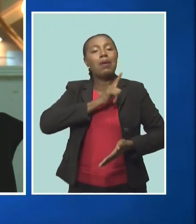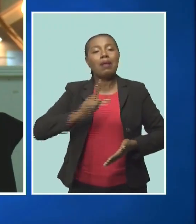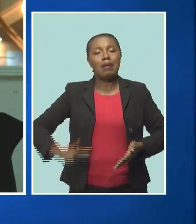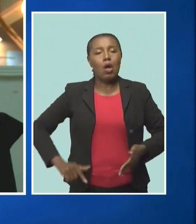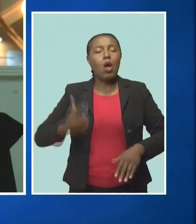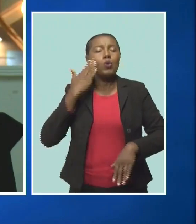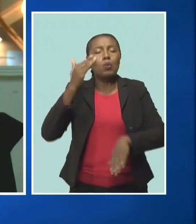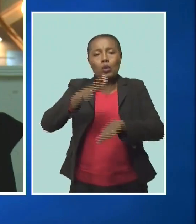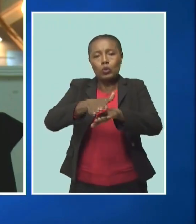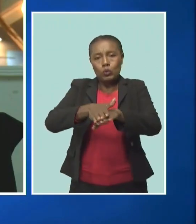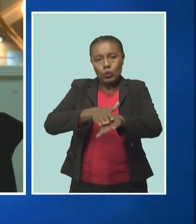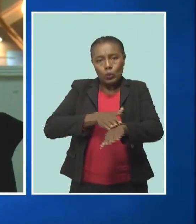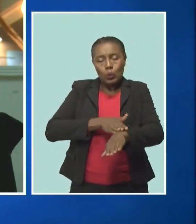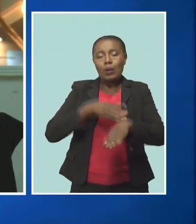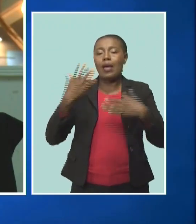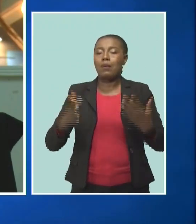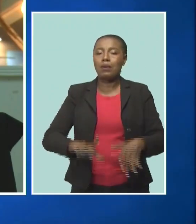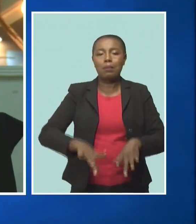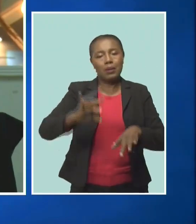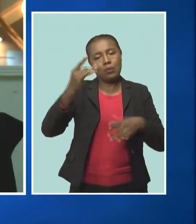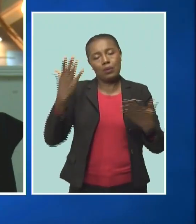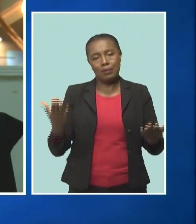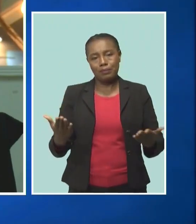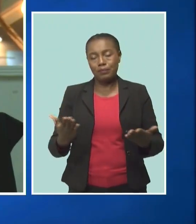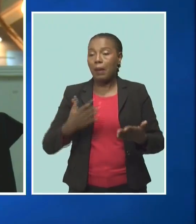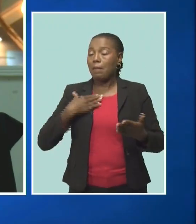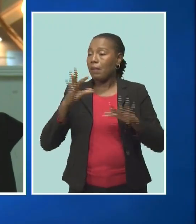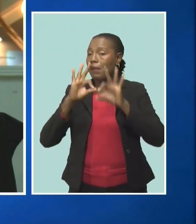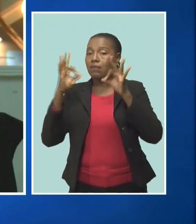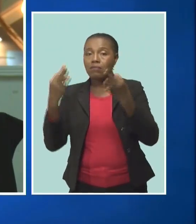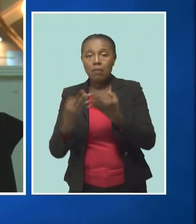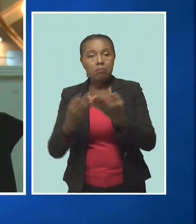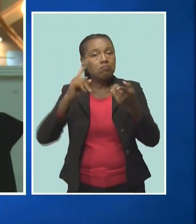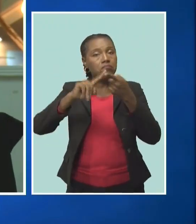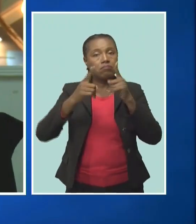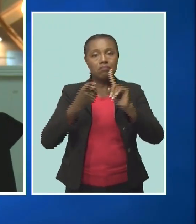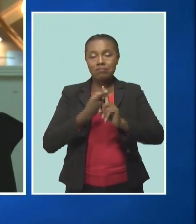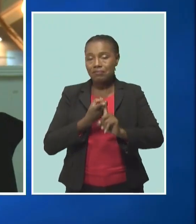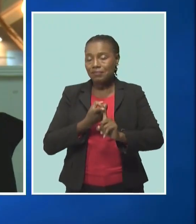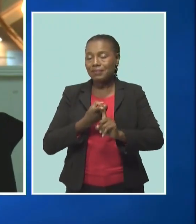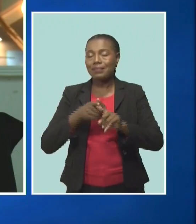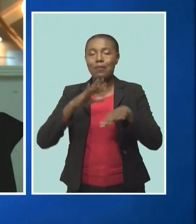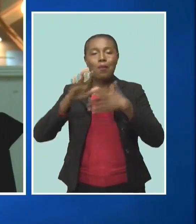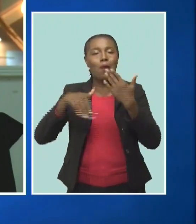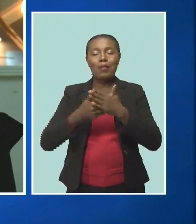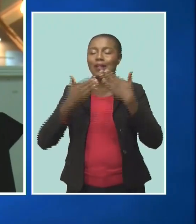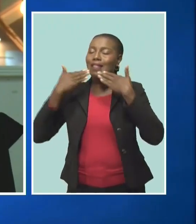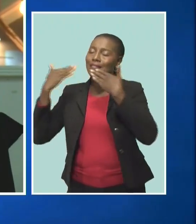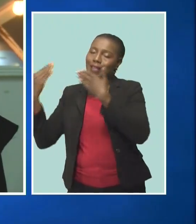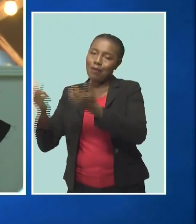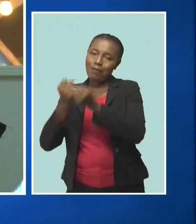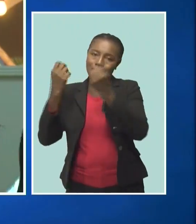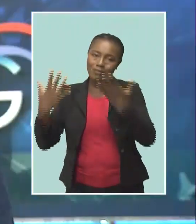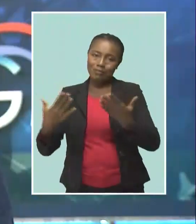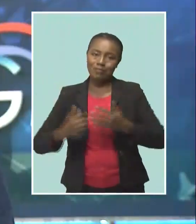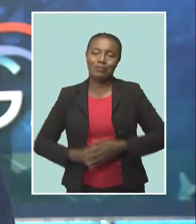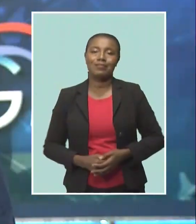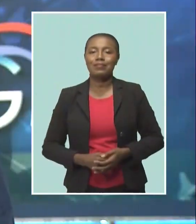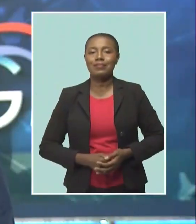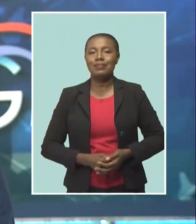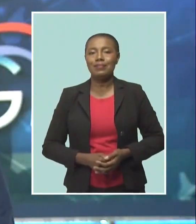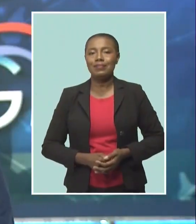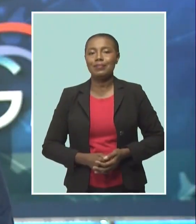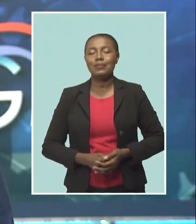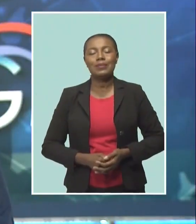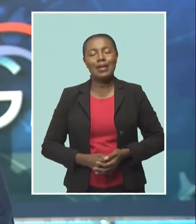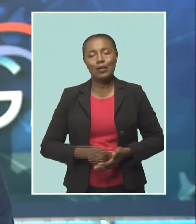you up and when to pick you up. On behalf of my family and my friends, I'd like to thank you all very much.